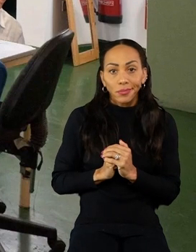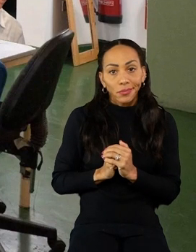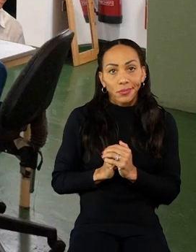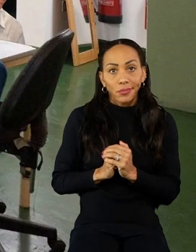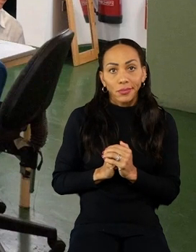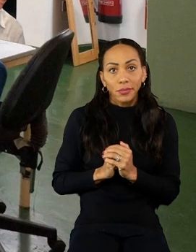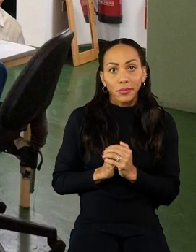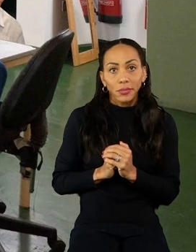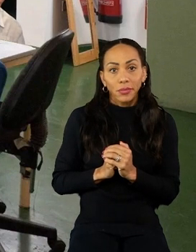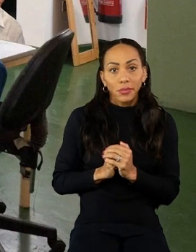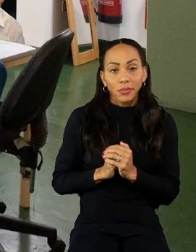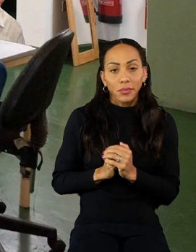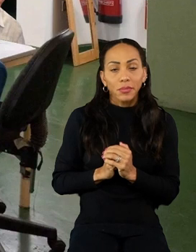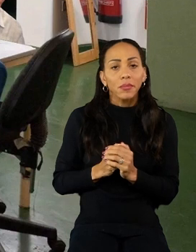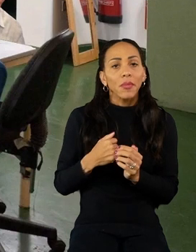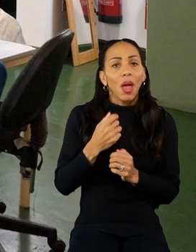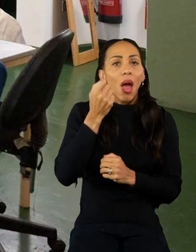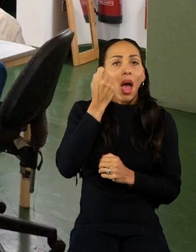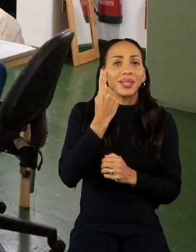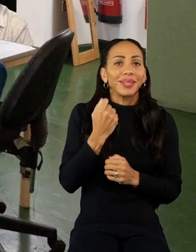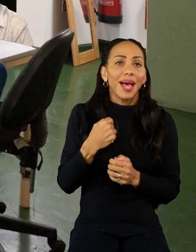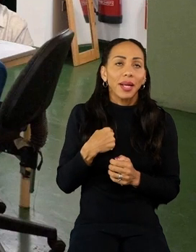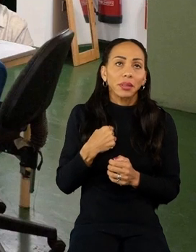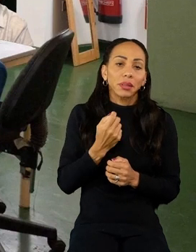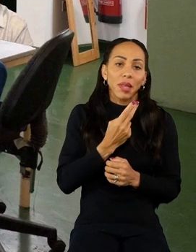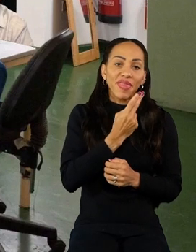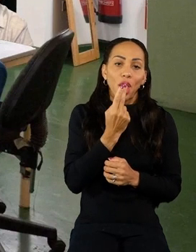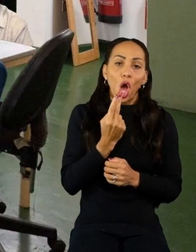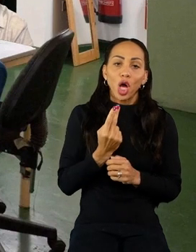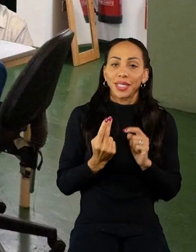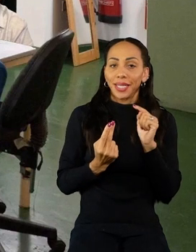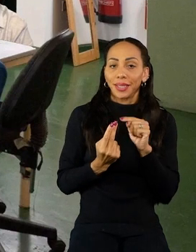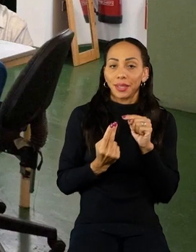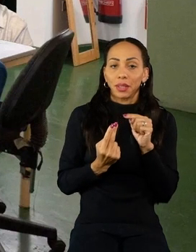with artists who are fully blind? And